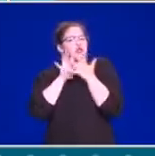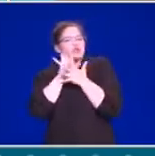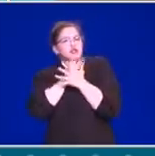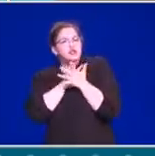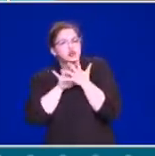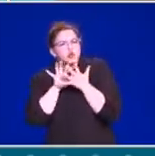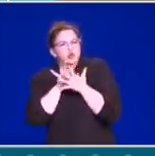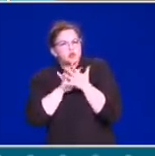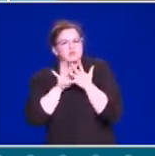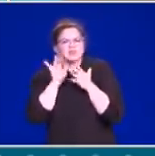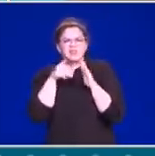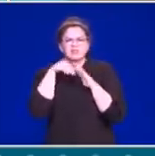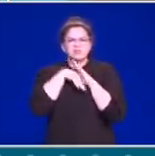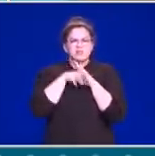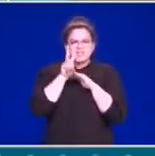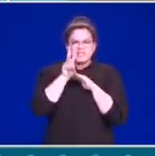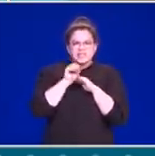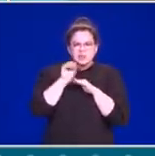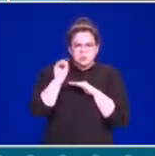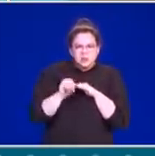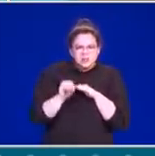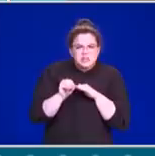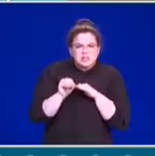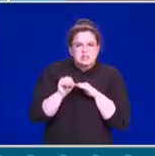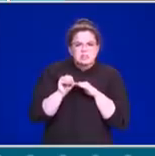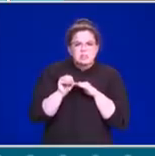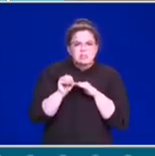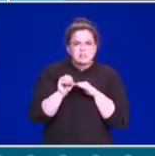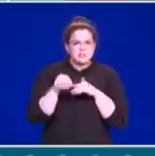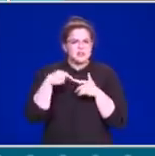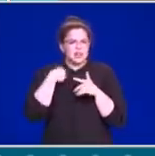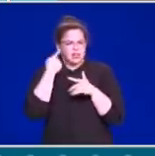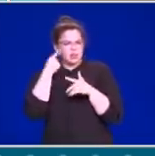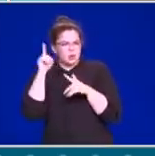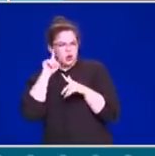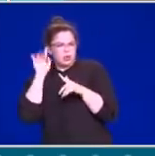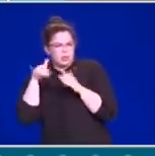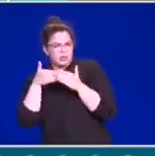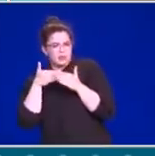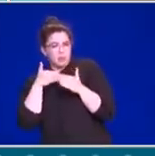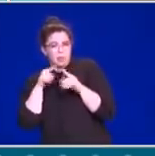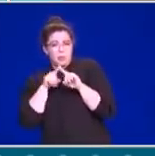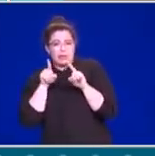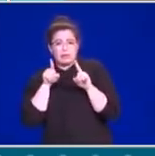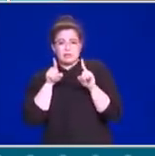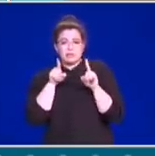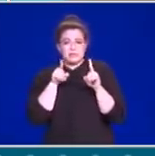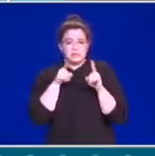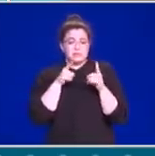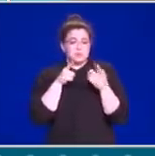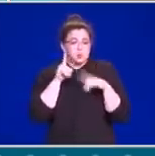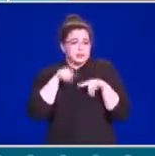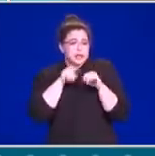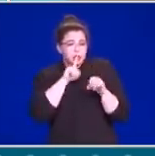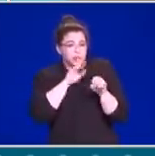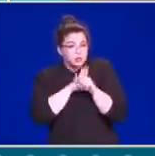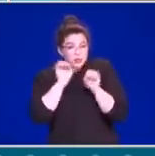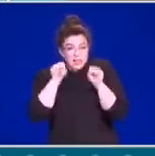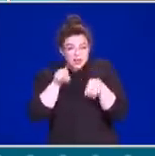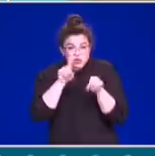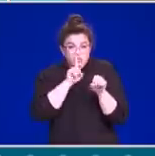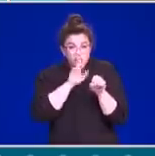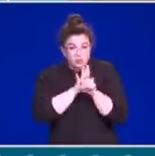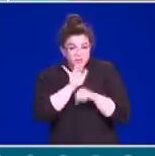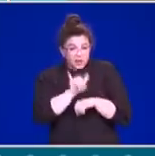dipped below 60%, because we heard that earlier from someone in the questions, but we're not able to confirm that. So can you confirm